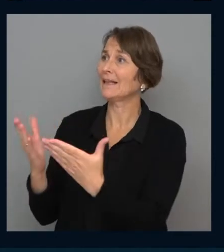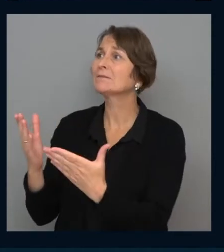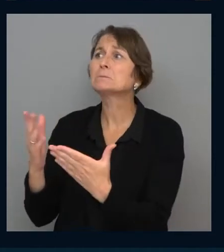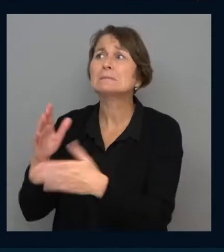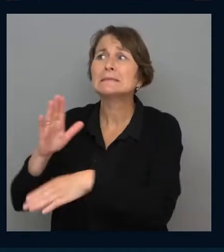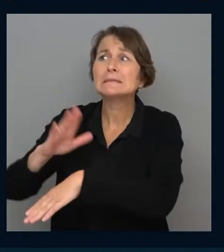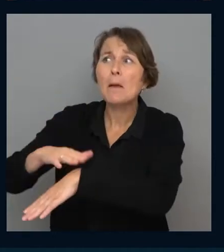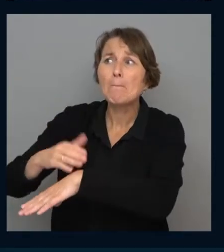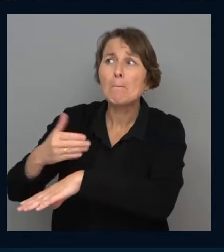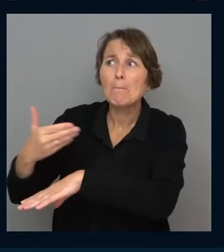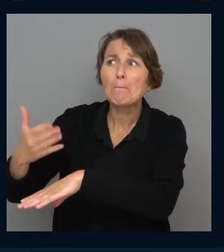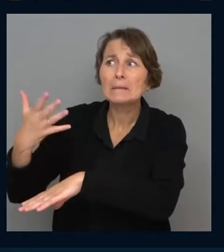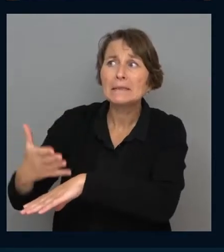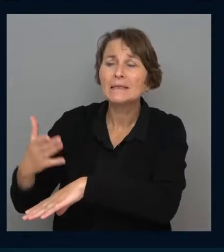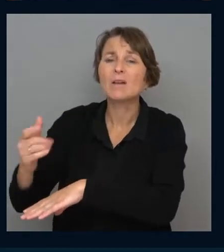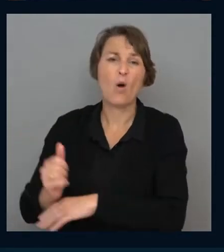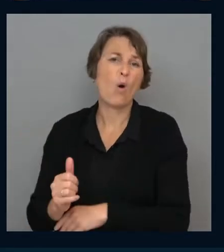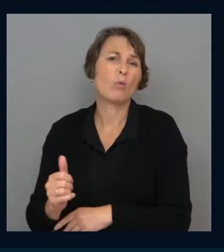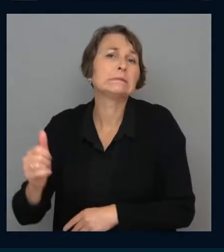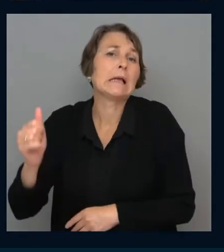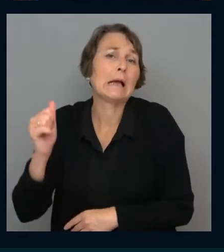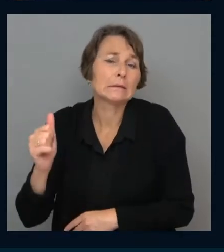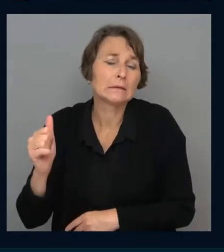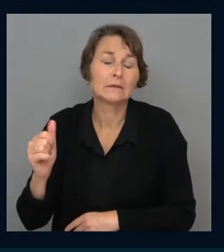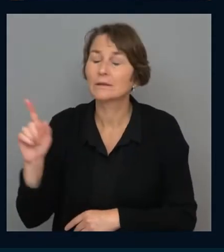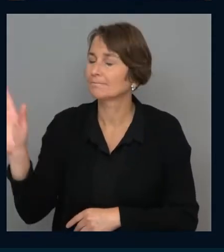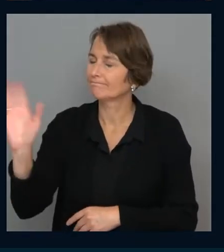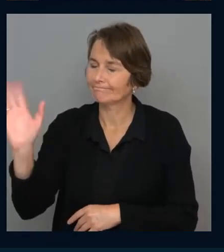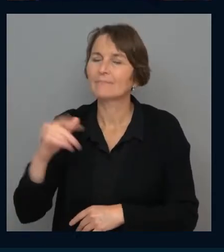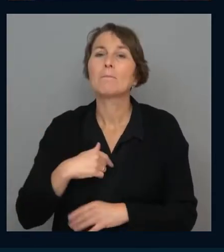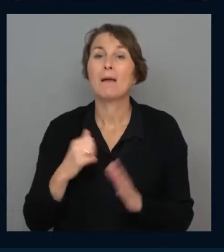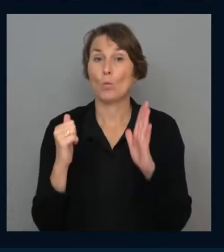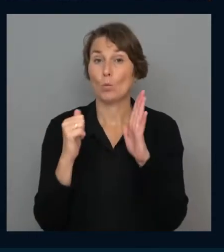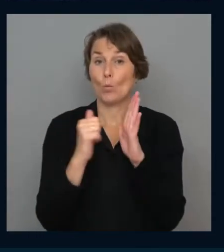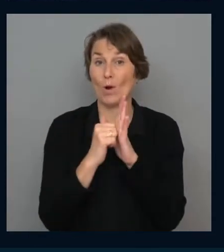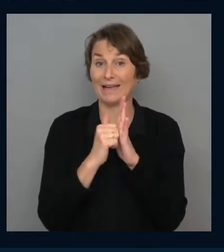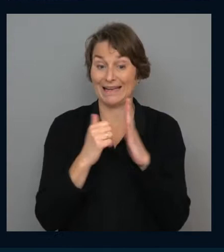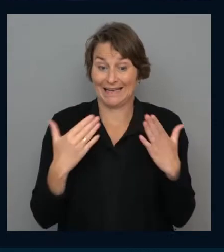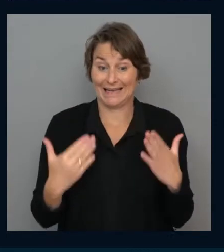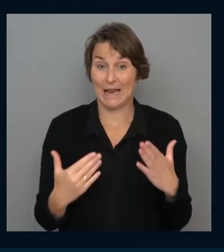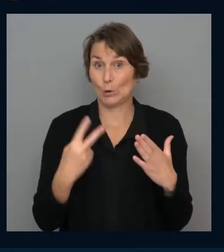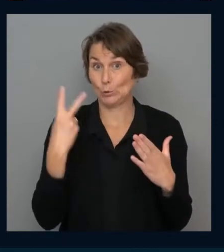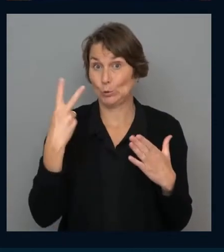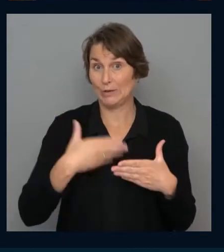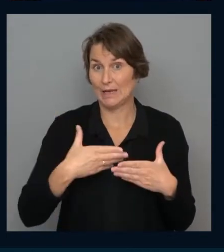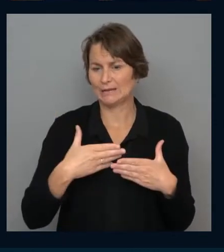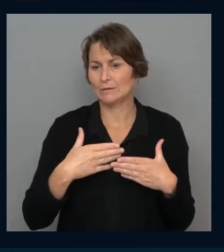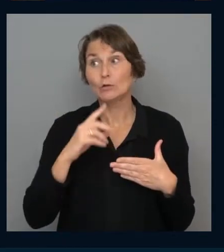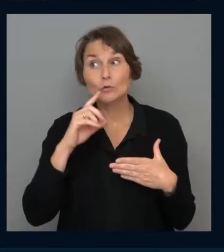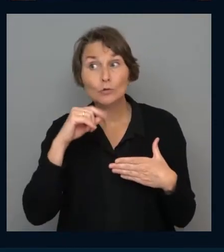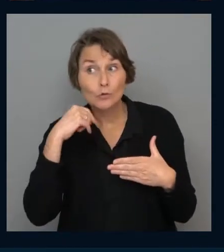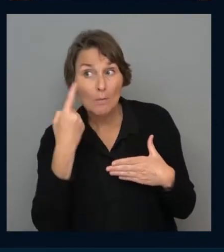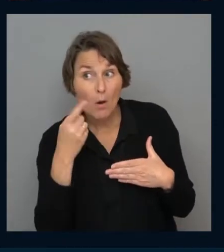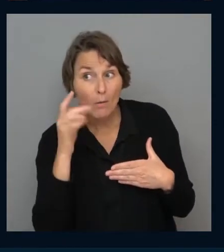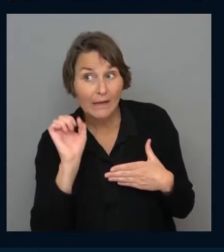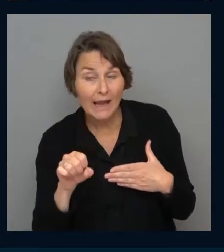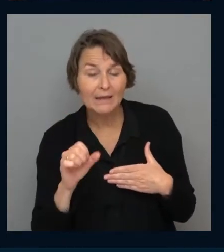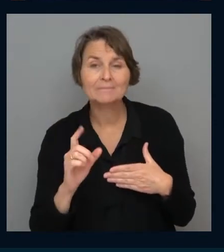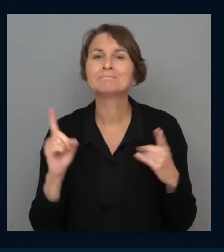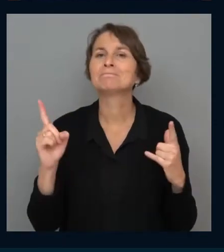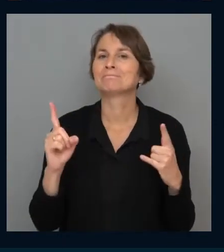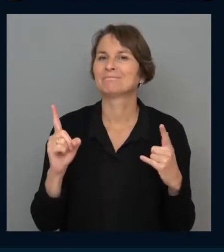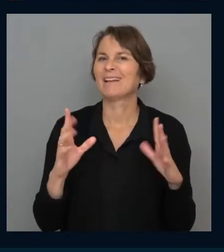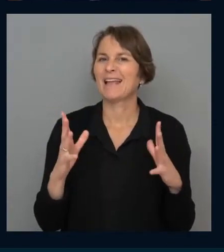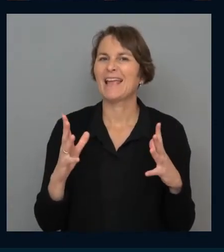the reality is they say, actually, we want it for the weekend. It's Thursday. Can we have it by tomorrow? And, in a traditional environment,